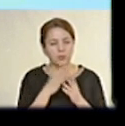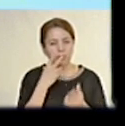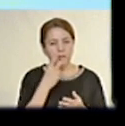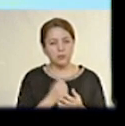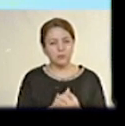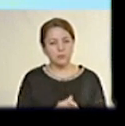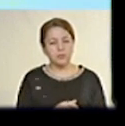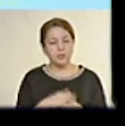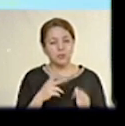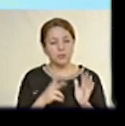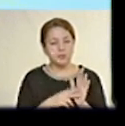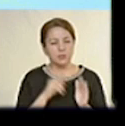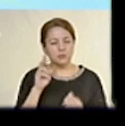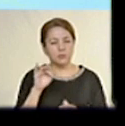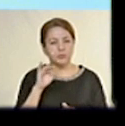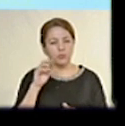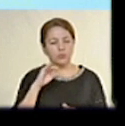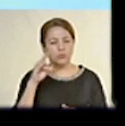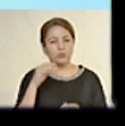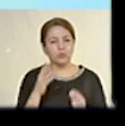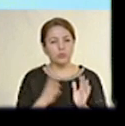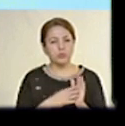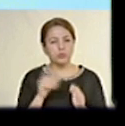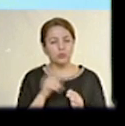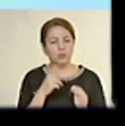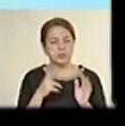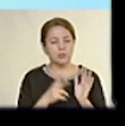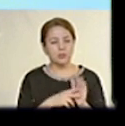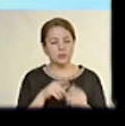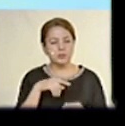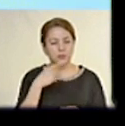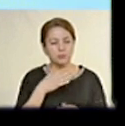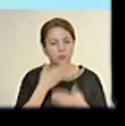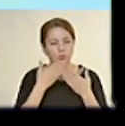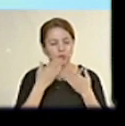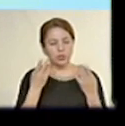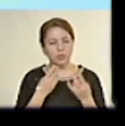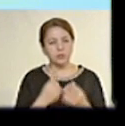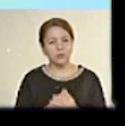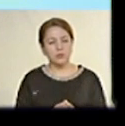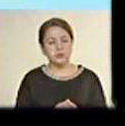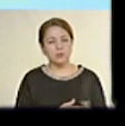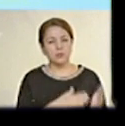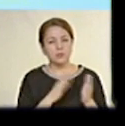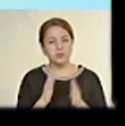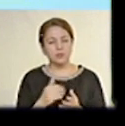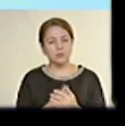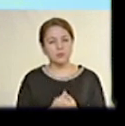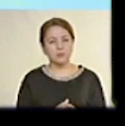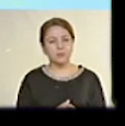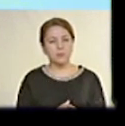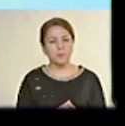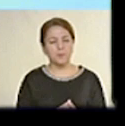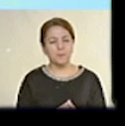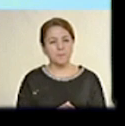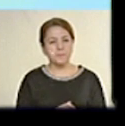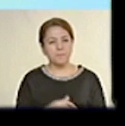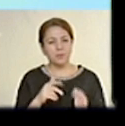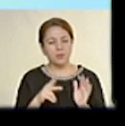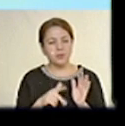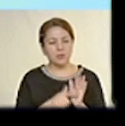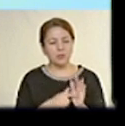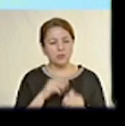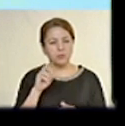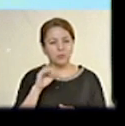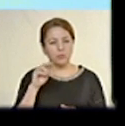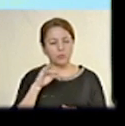qiling. 8 butun 9 dan 8 deb o'qilar ekan. Navbatdagisi esa 7 butun 3